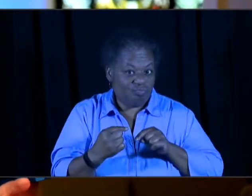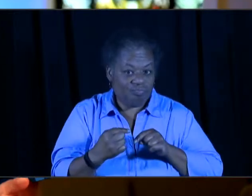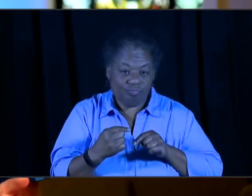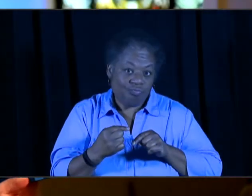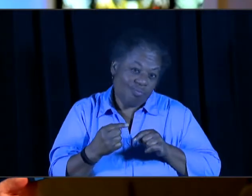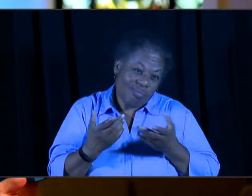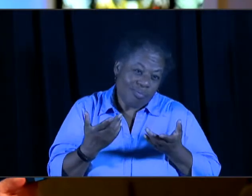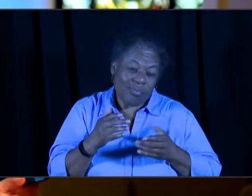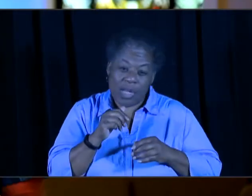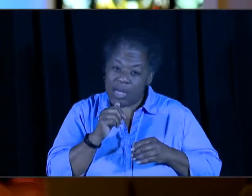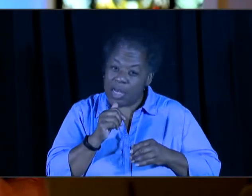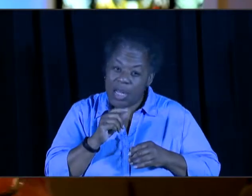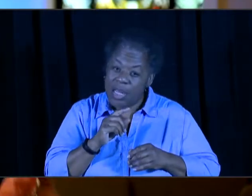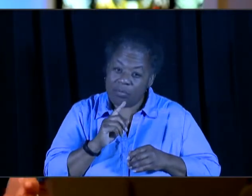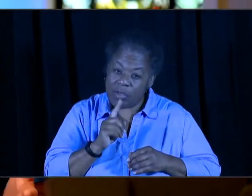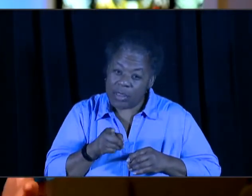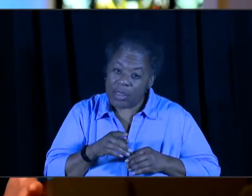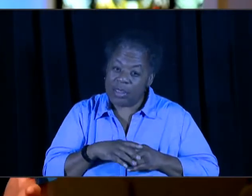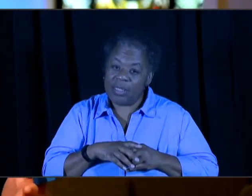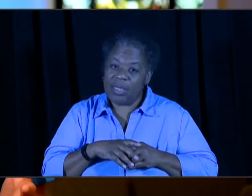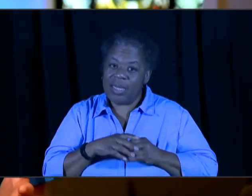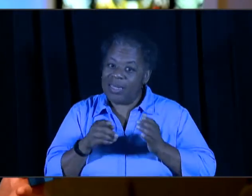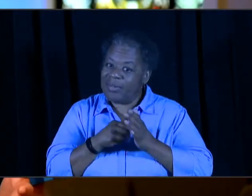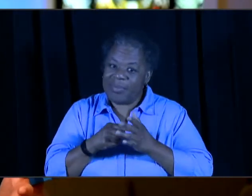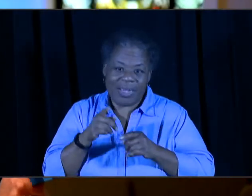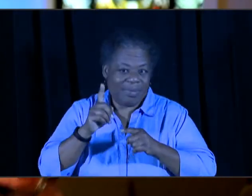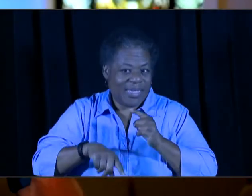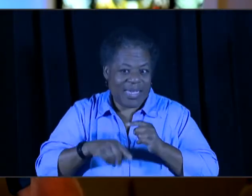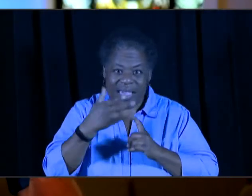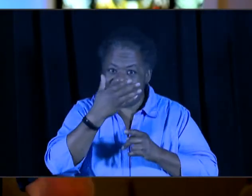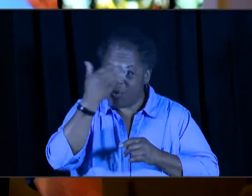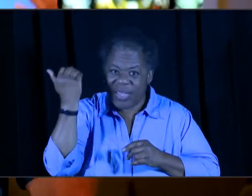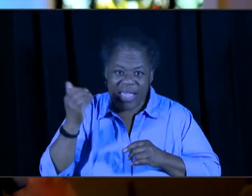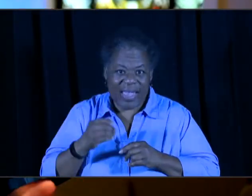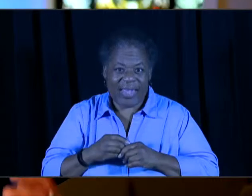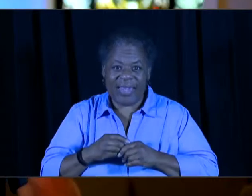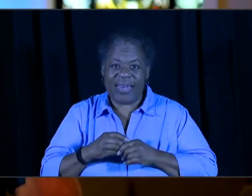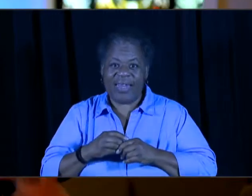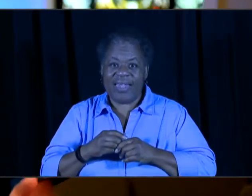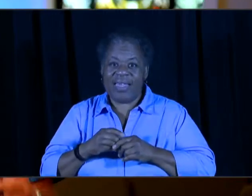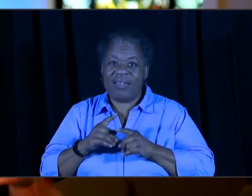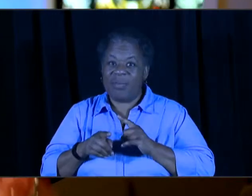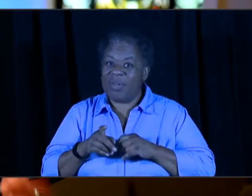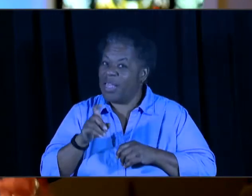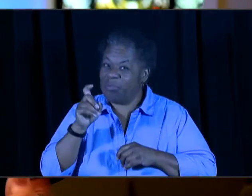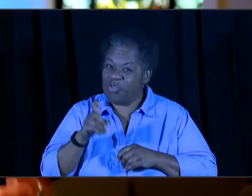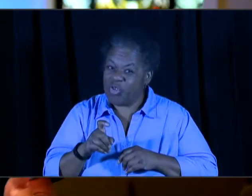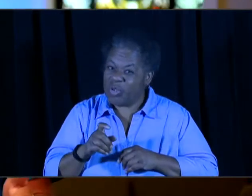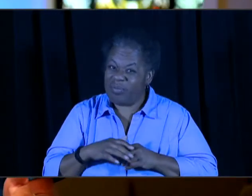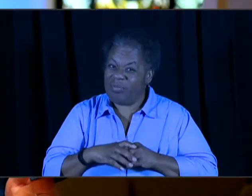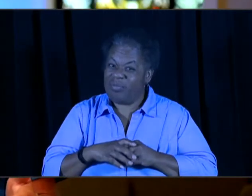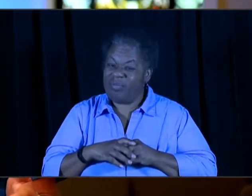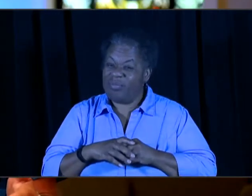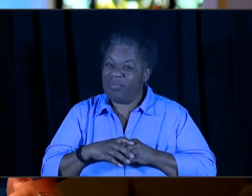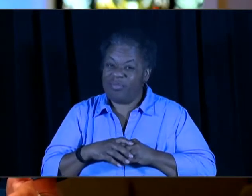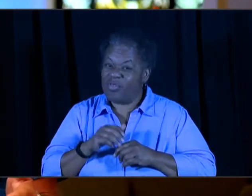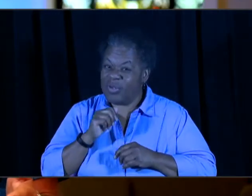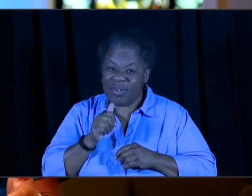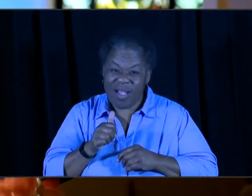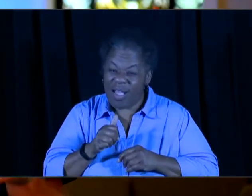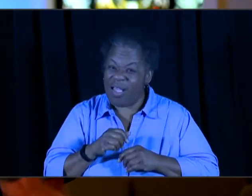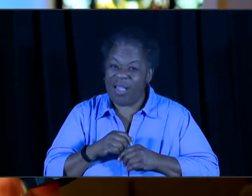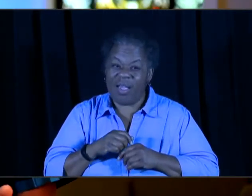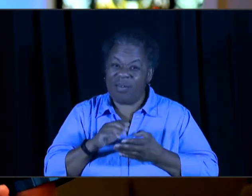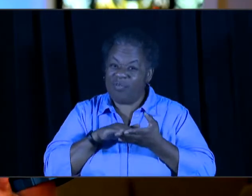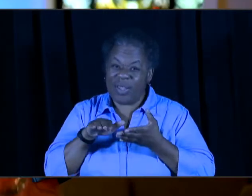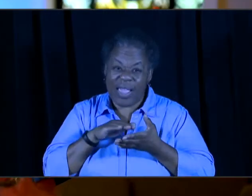necessarily. Sometimes we can't forget what they did. Sometimes we shouldn't forget what they did.